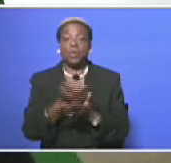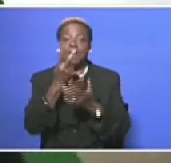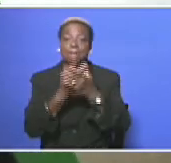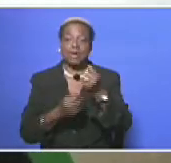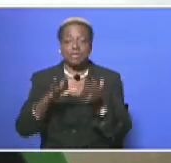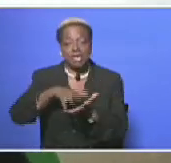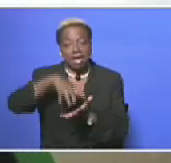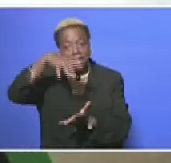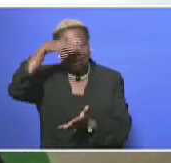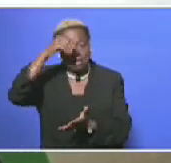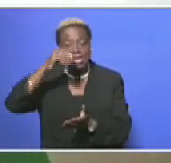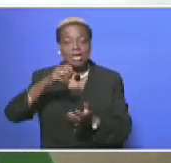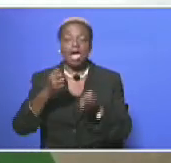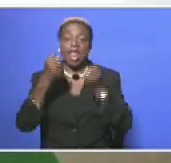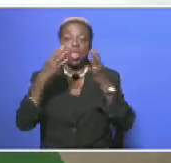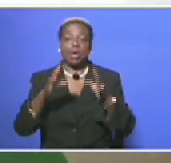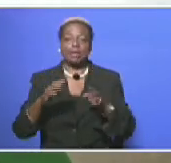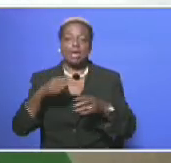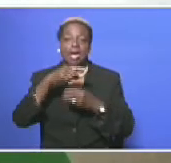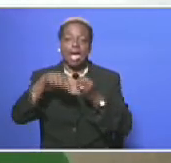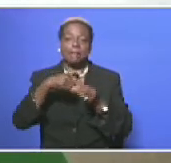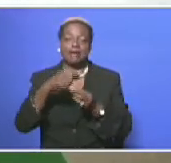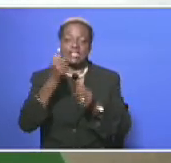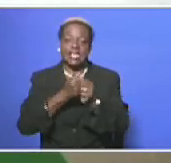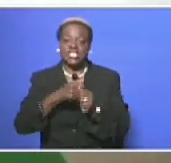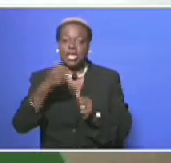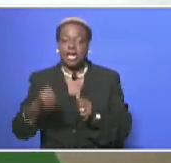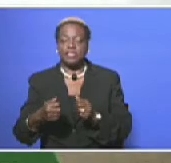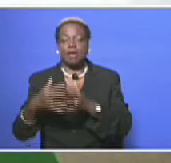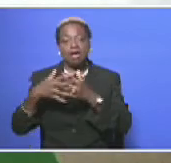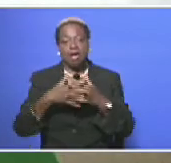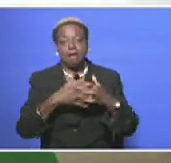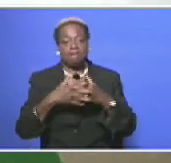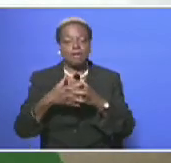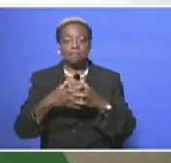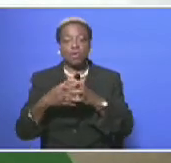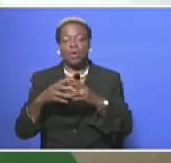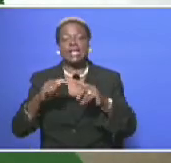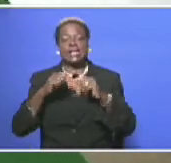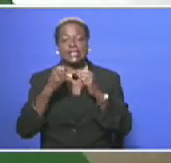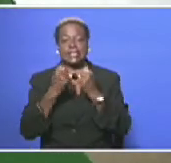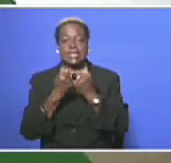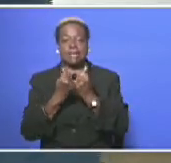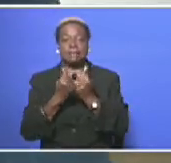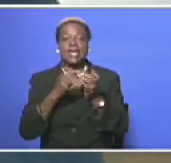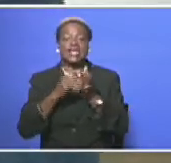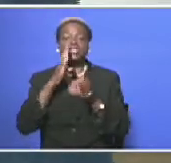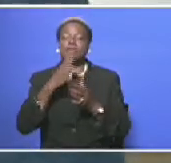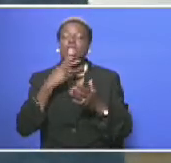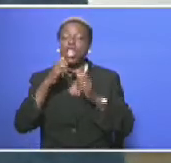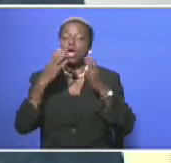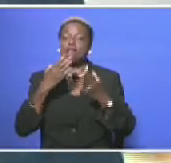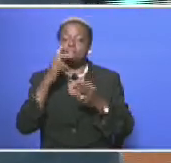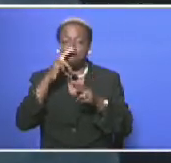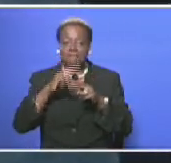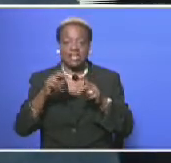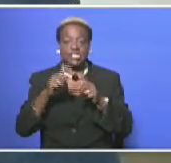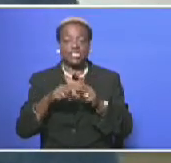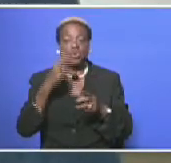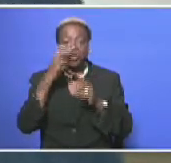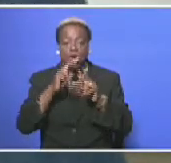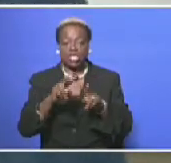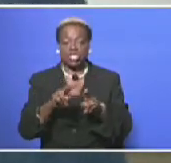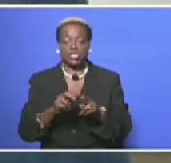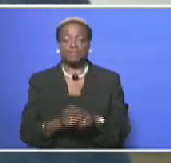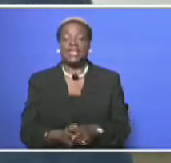learning a lot about each other's football teams, and it should be a lot of fun to watch. Exciting. I mean, it's exciting. It's